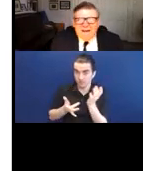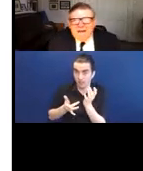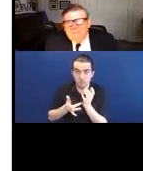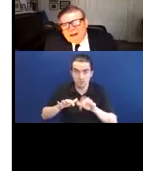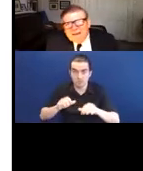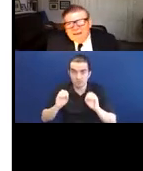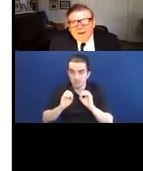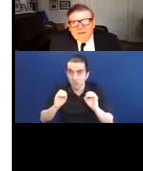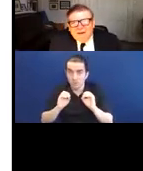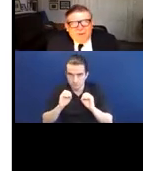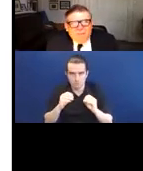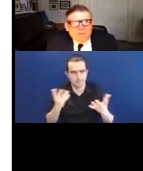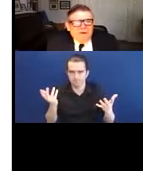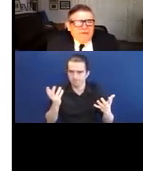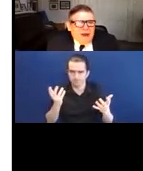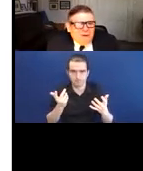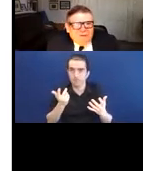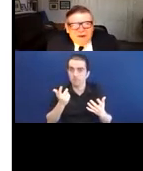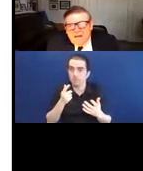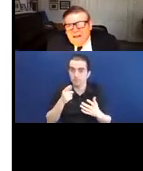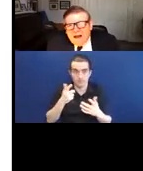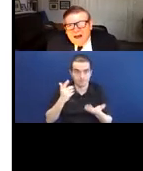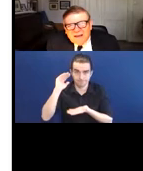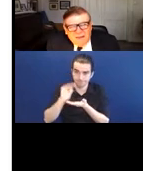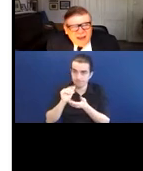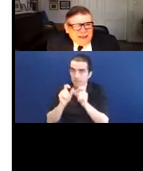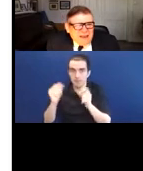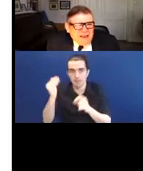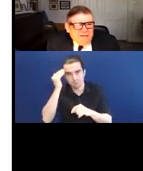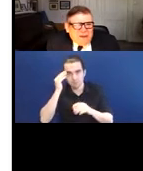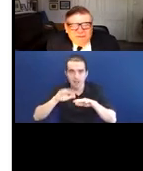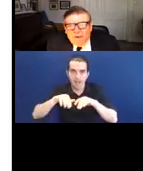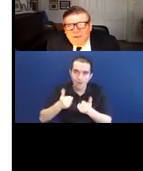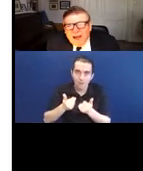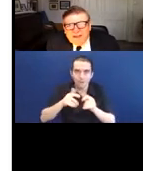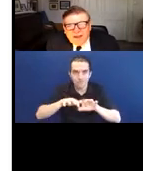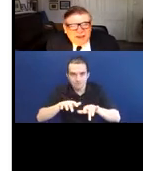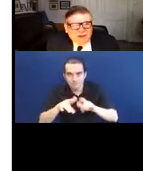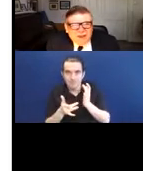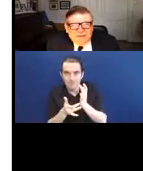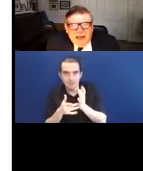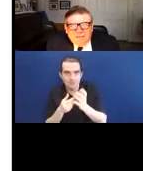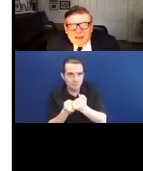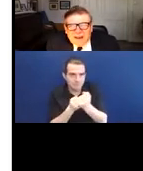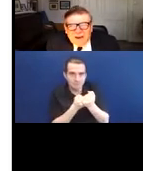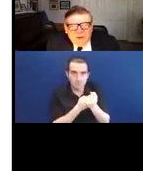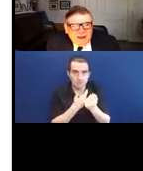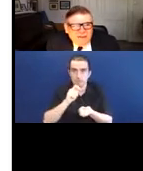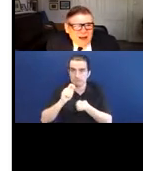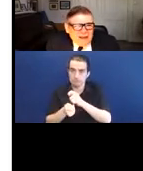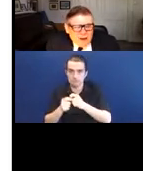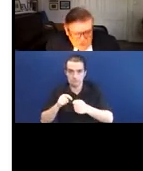that. But still there was a problem of the number of devices. If there are 4, 5, 6 children in the family and there's only